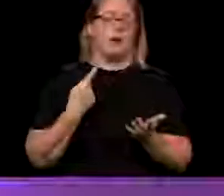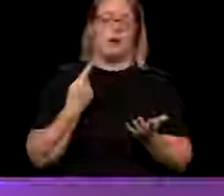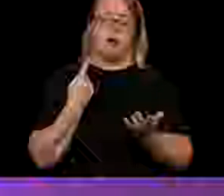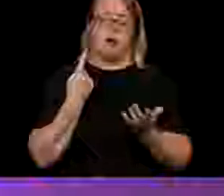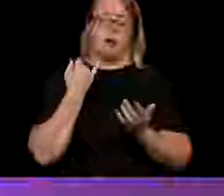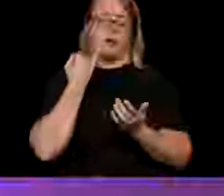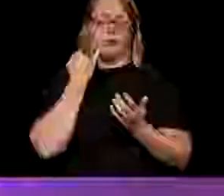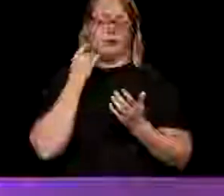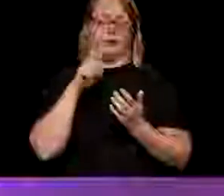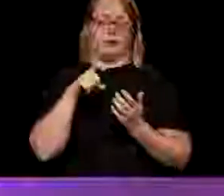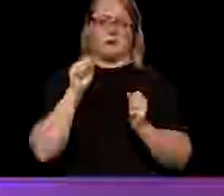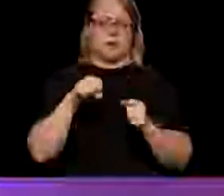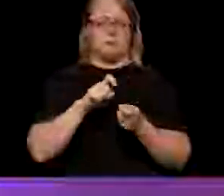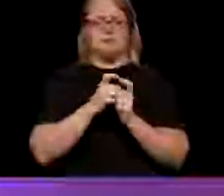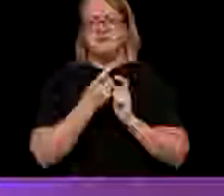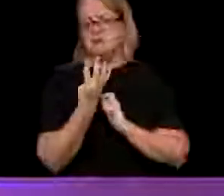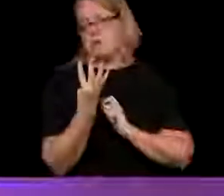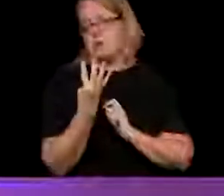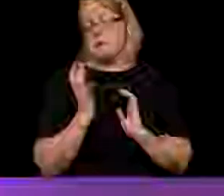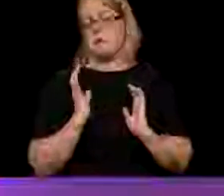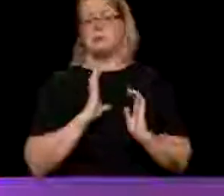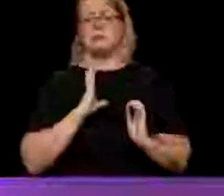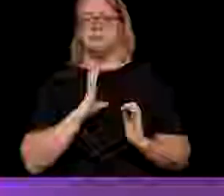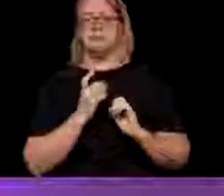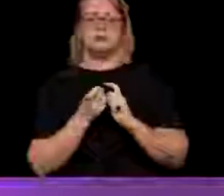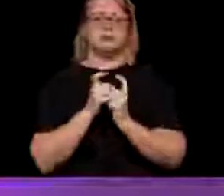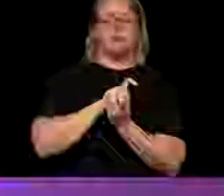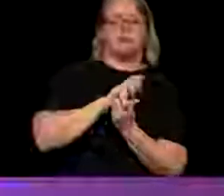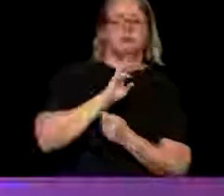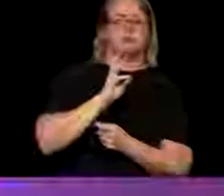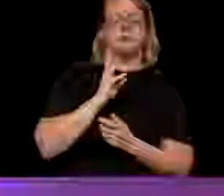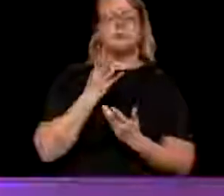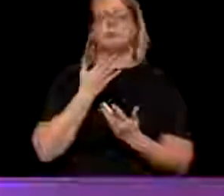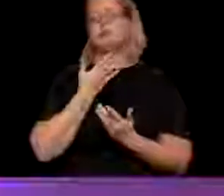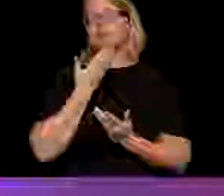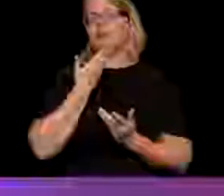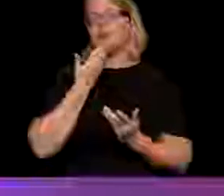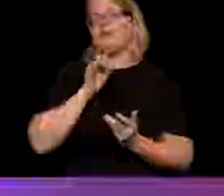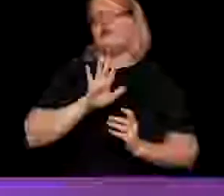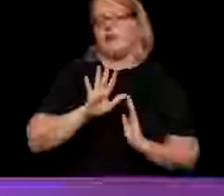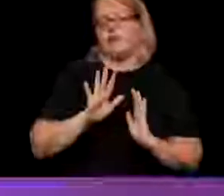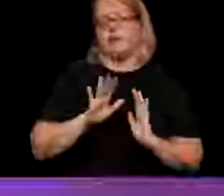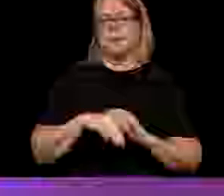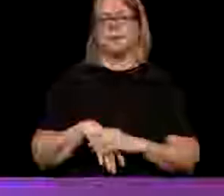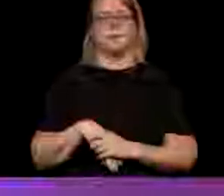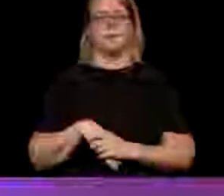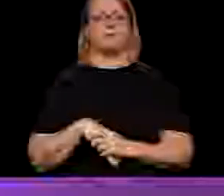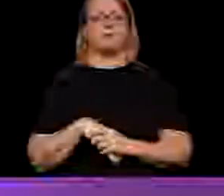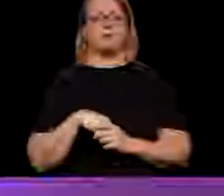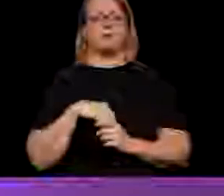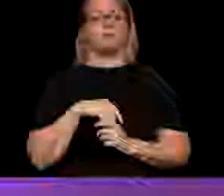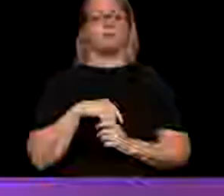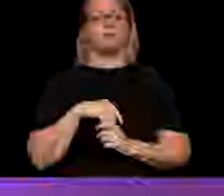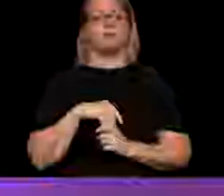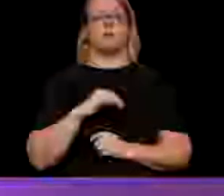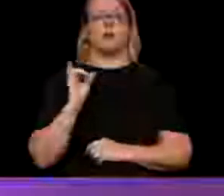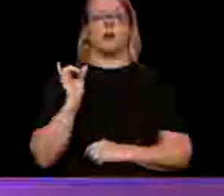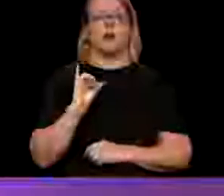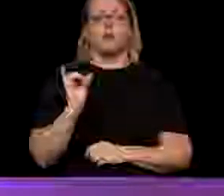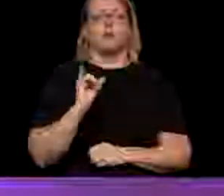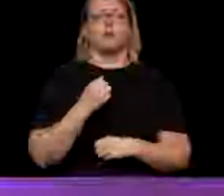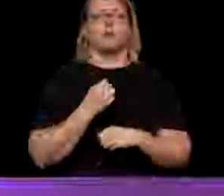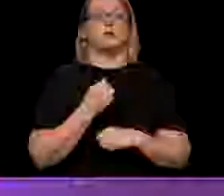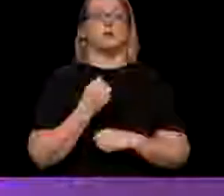use 6, but 5 is a nice good number. When you do the trees, you want to make sure they're spread out. You